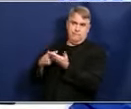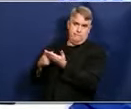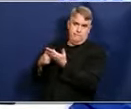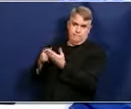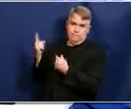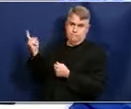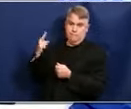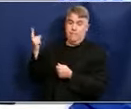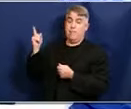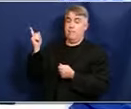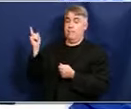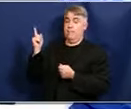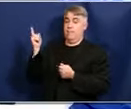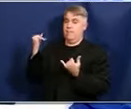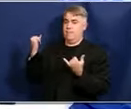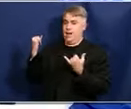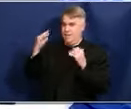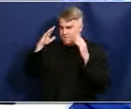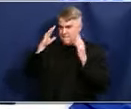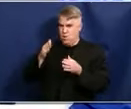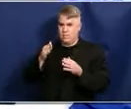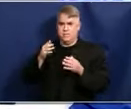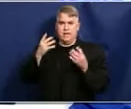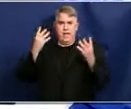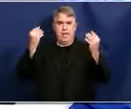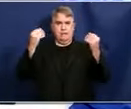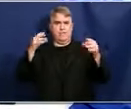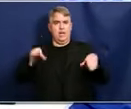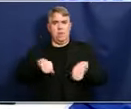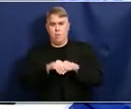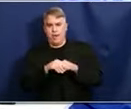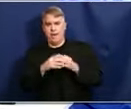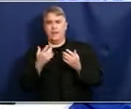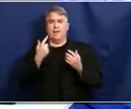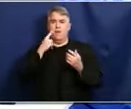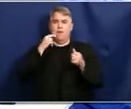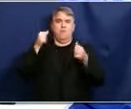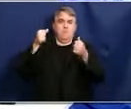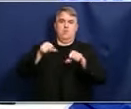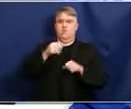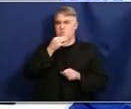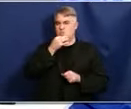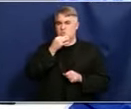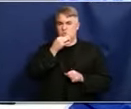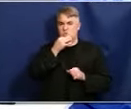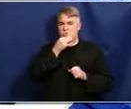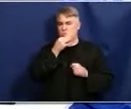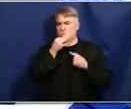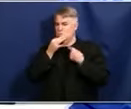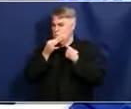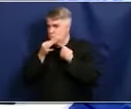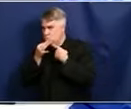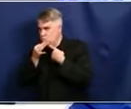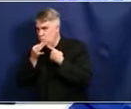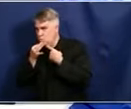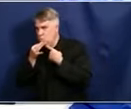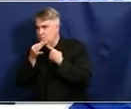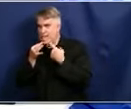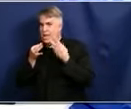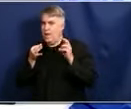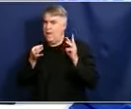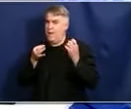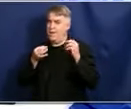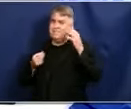specifically for weddings, and it should be out soon, but usually when they say soon, that's no definite date, but it is